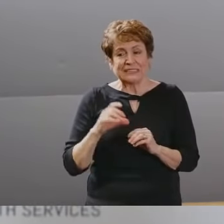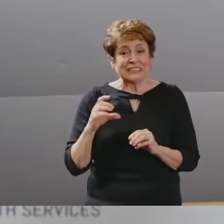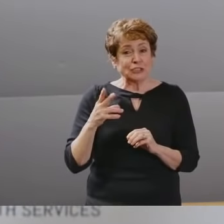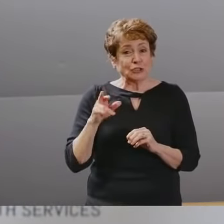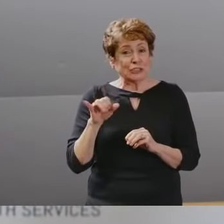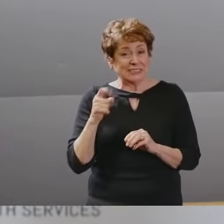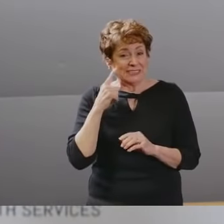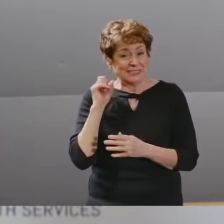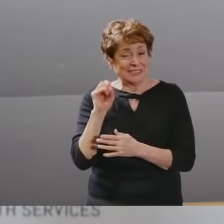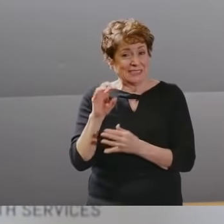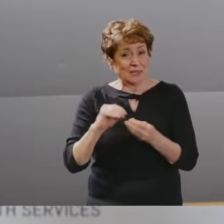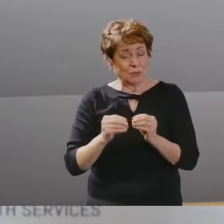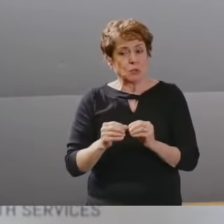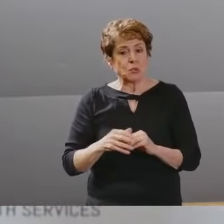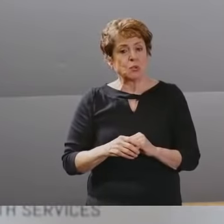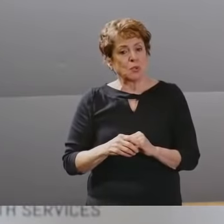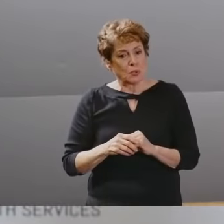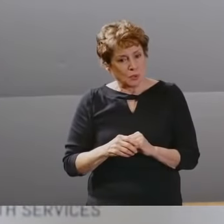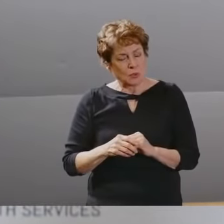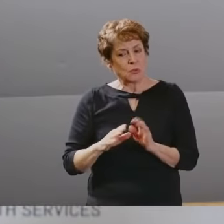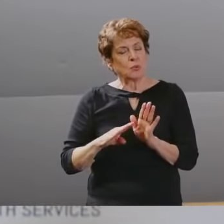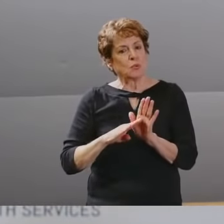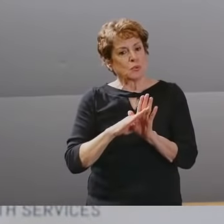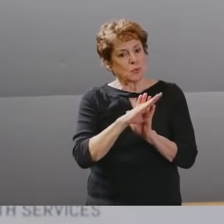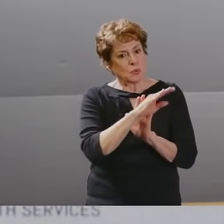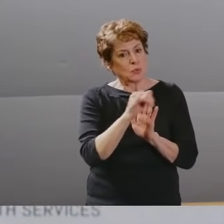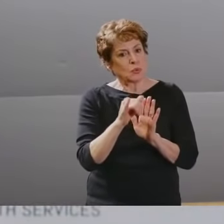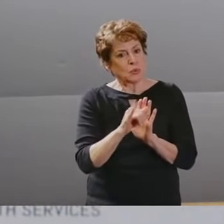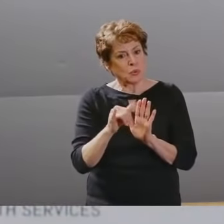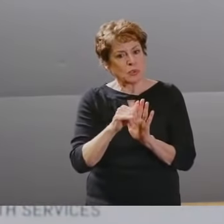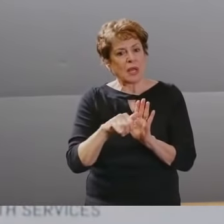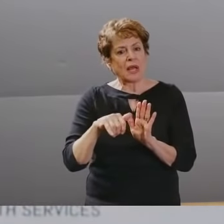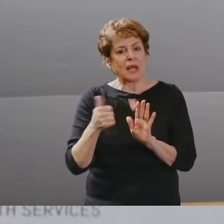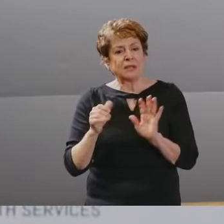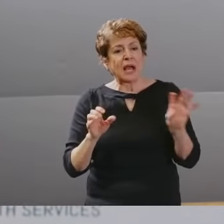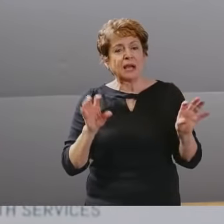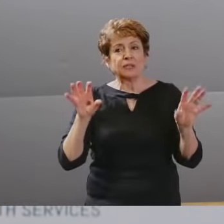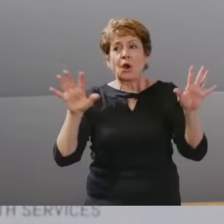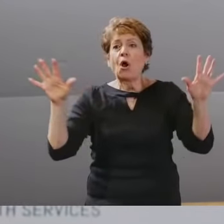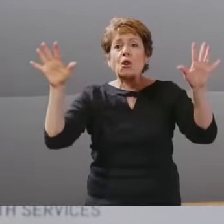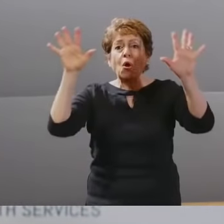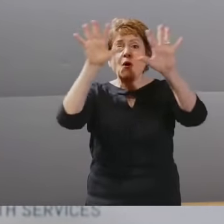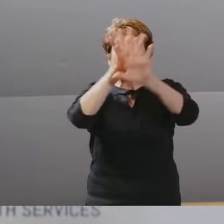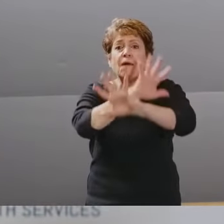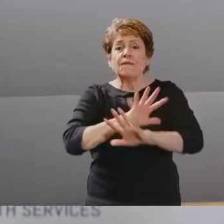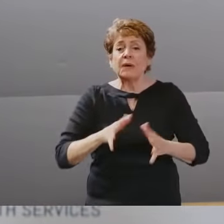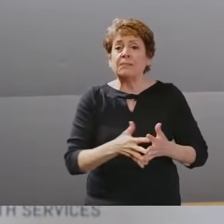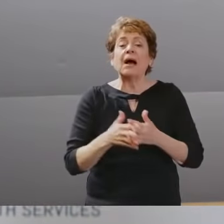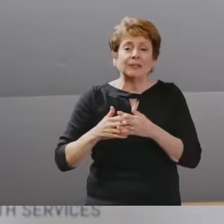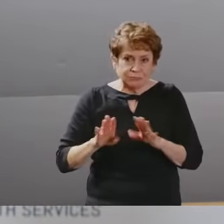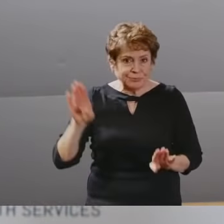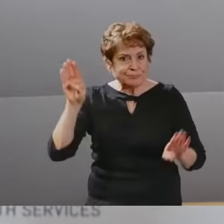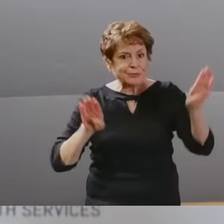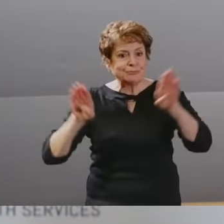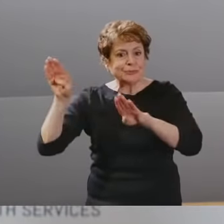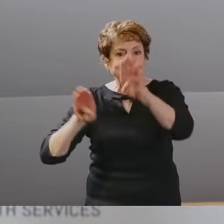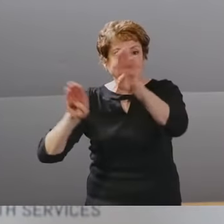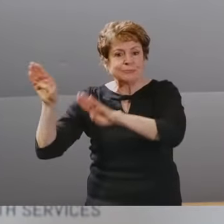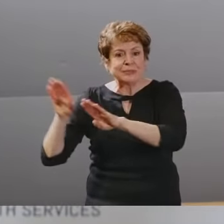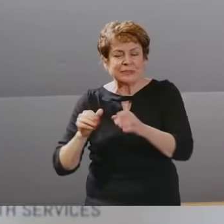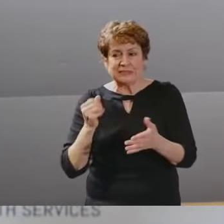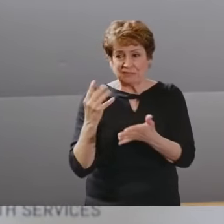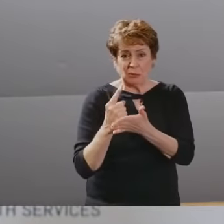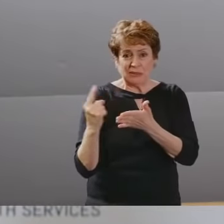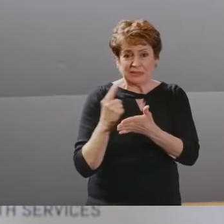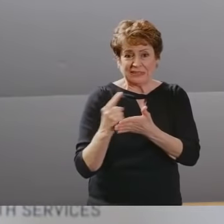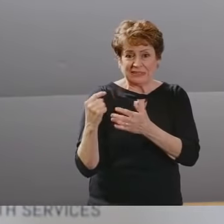nation. And as we've stated before, they have been for several weeks. The truth is,